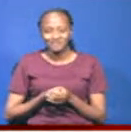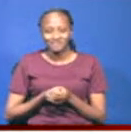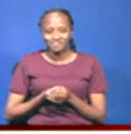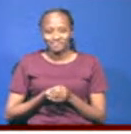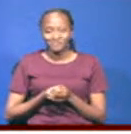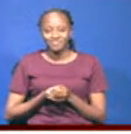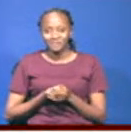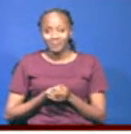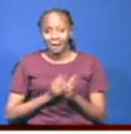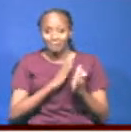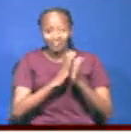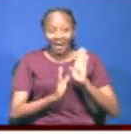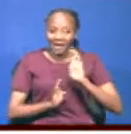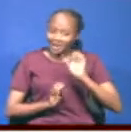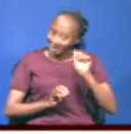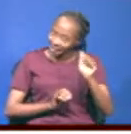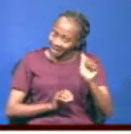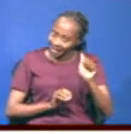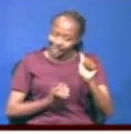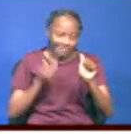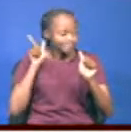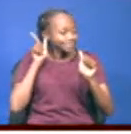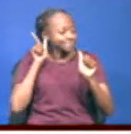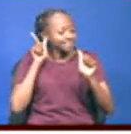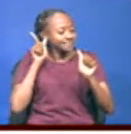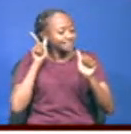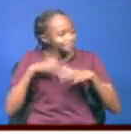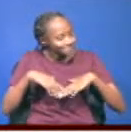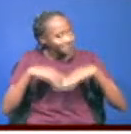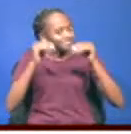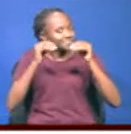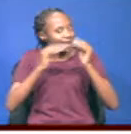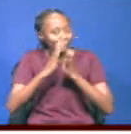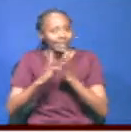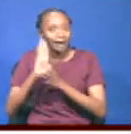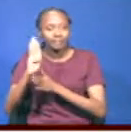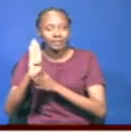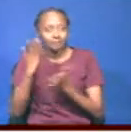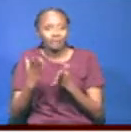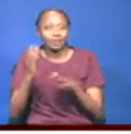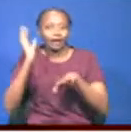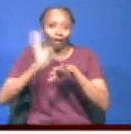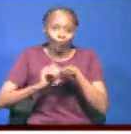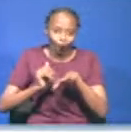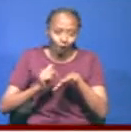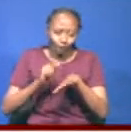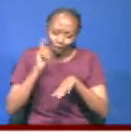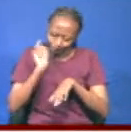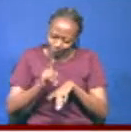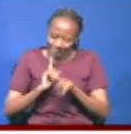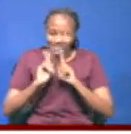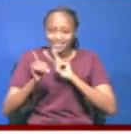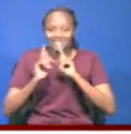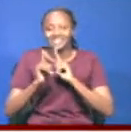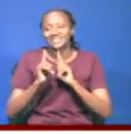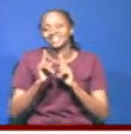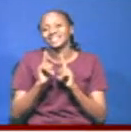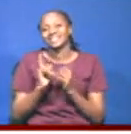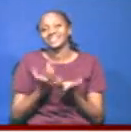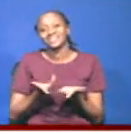Plan A was listen and go. And plan B was, in case I'm invited, I have to say something.